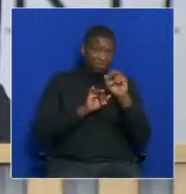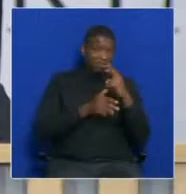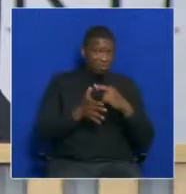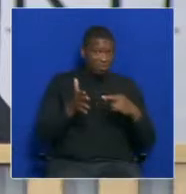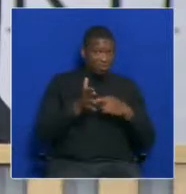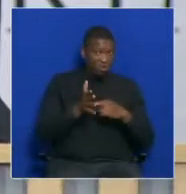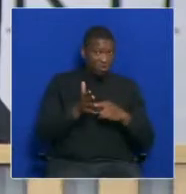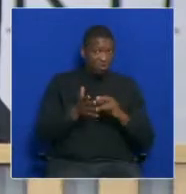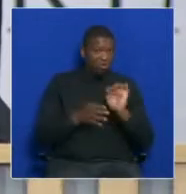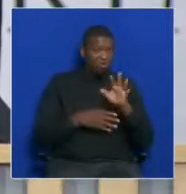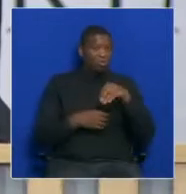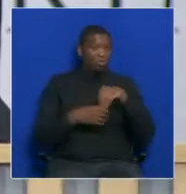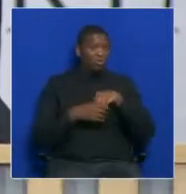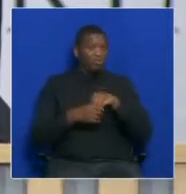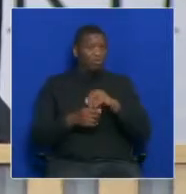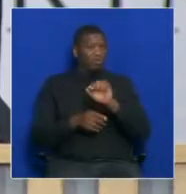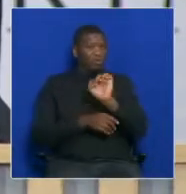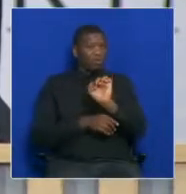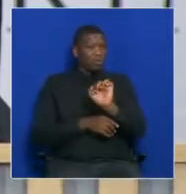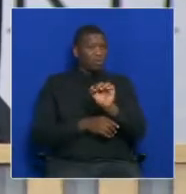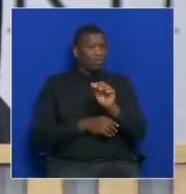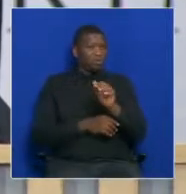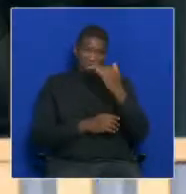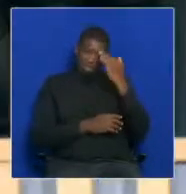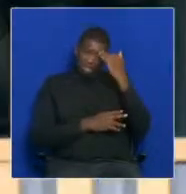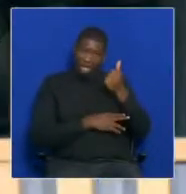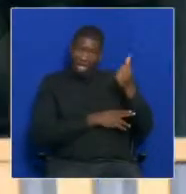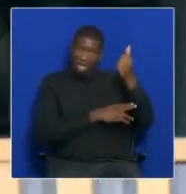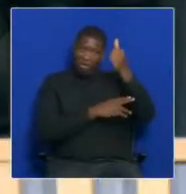investigate, you are the head of investigations. Yes.